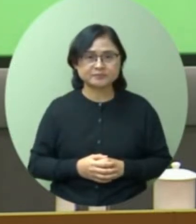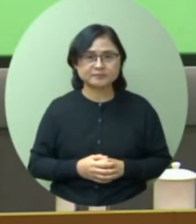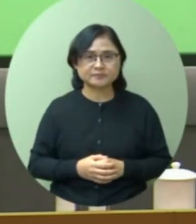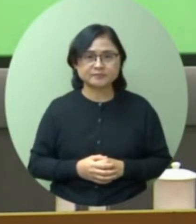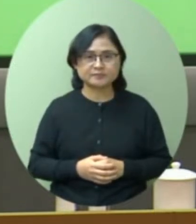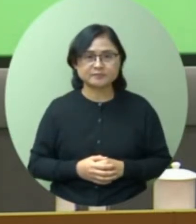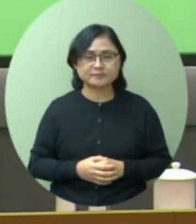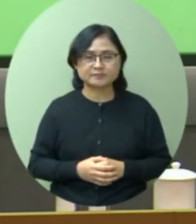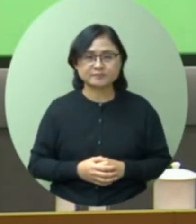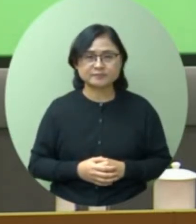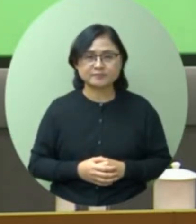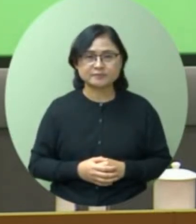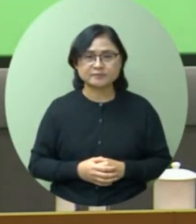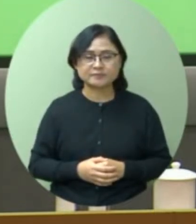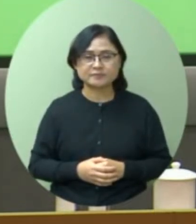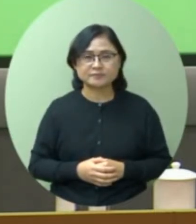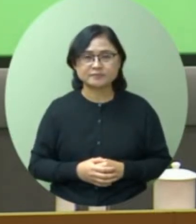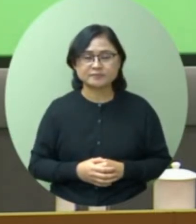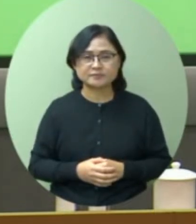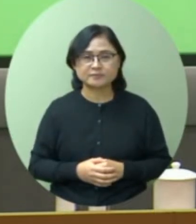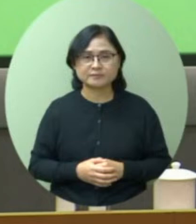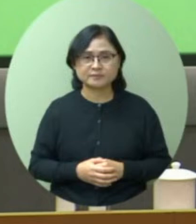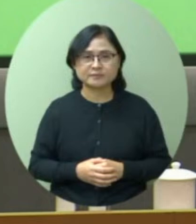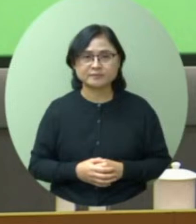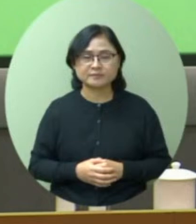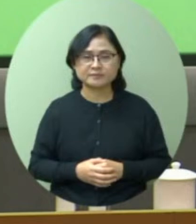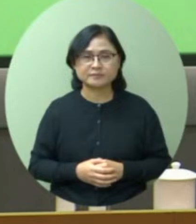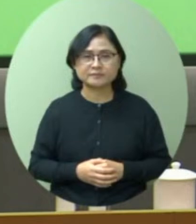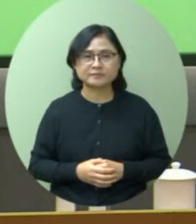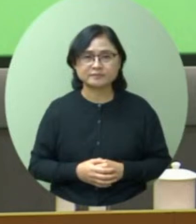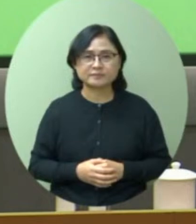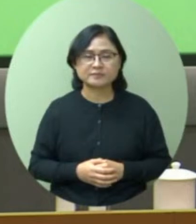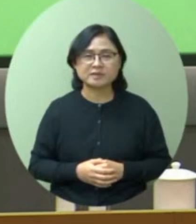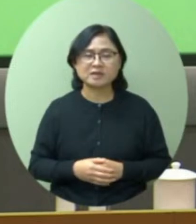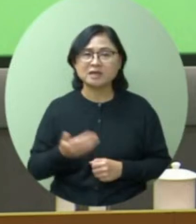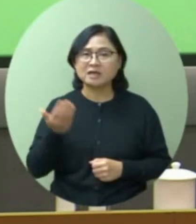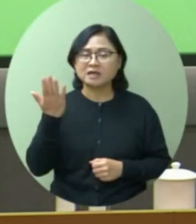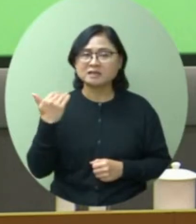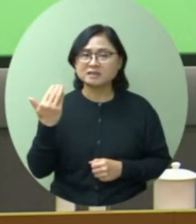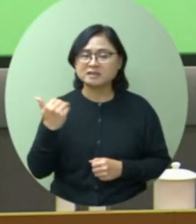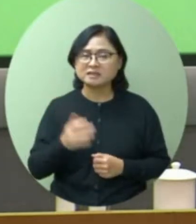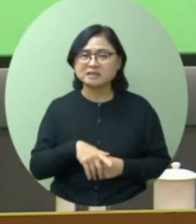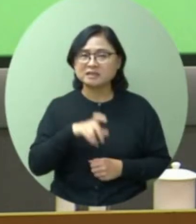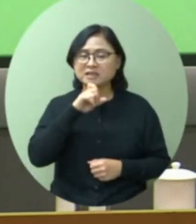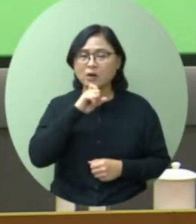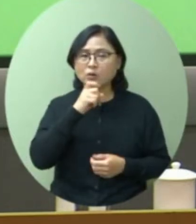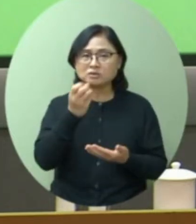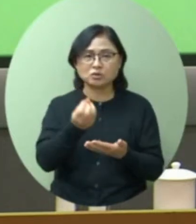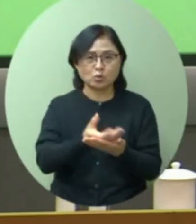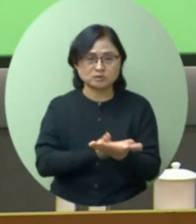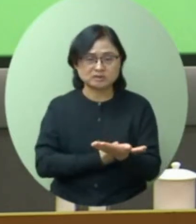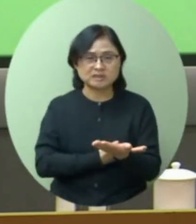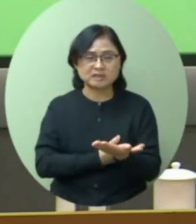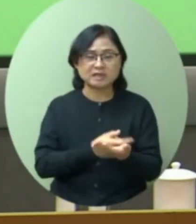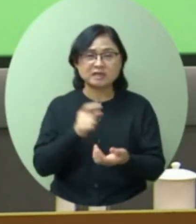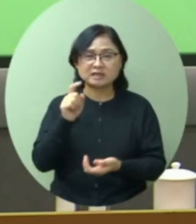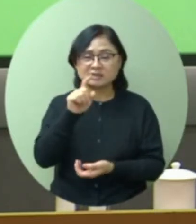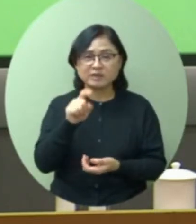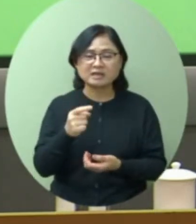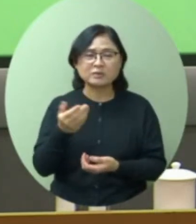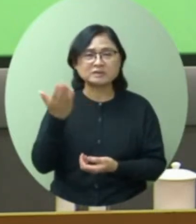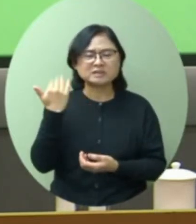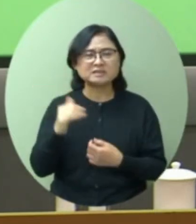was too much of a problem for people to buy flats. So it has gone out of